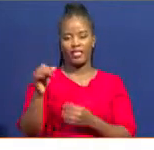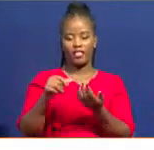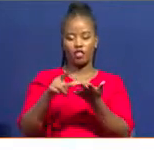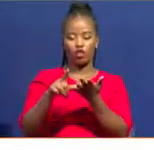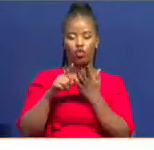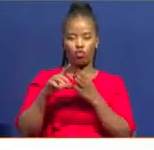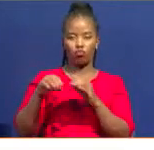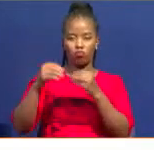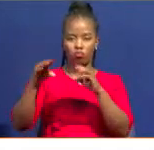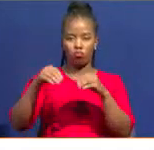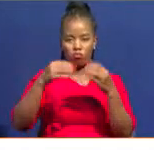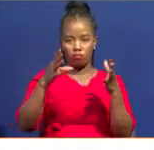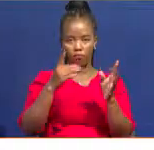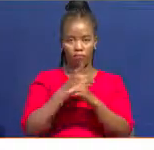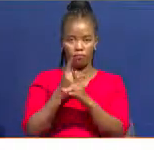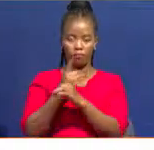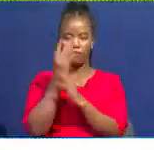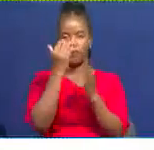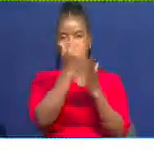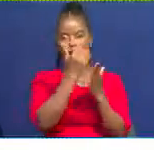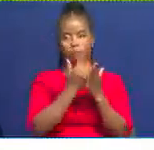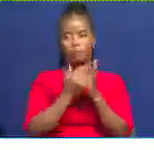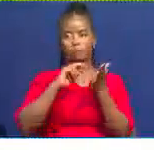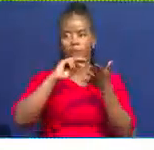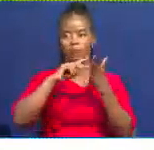to sustainable initiatives.